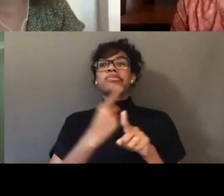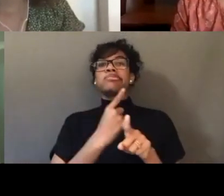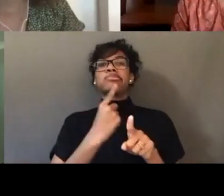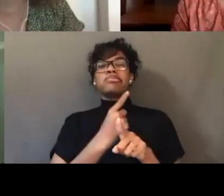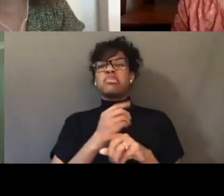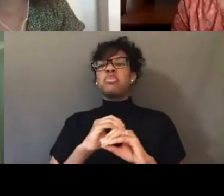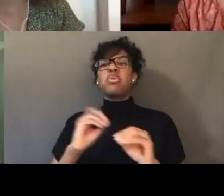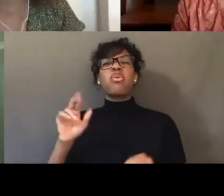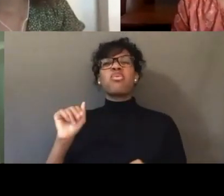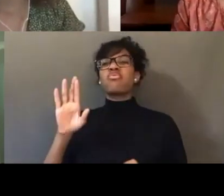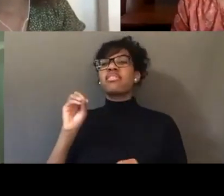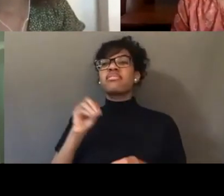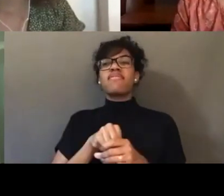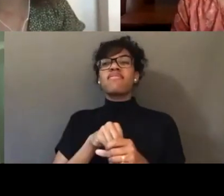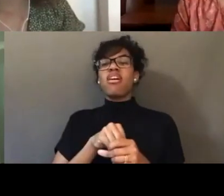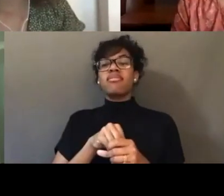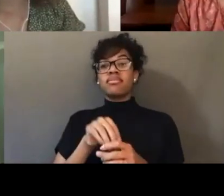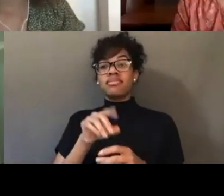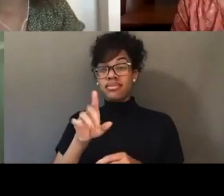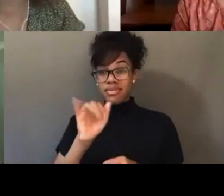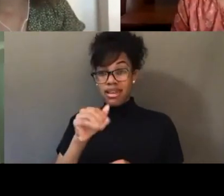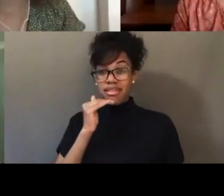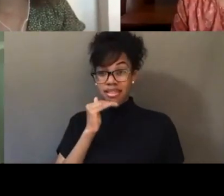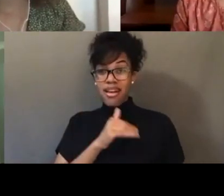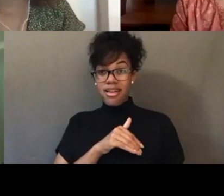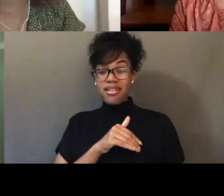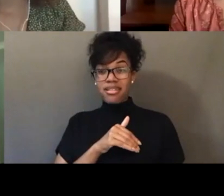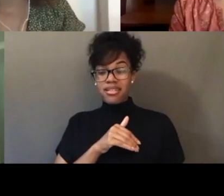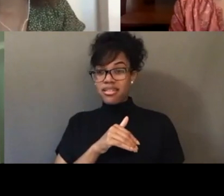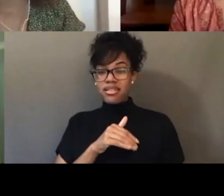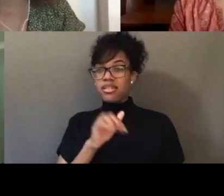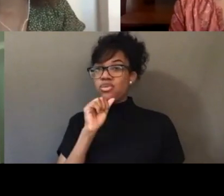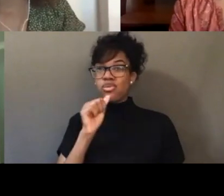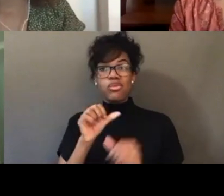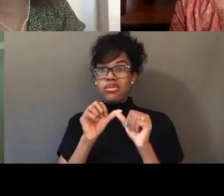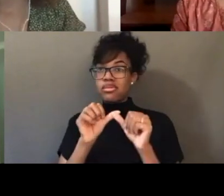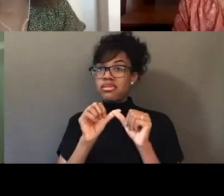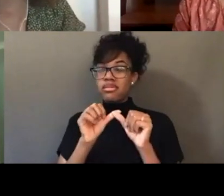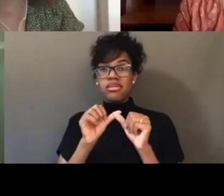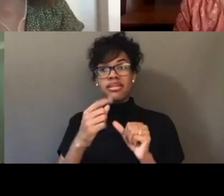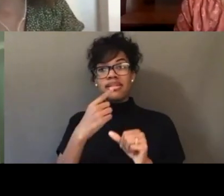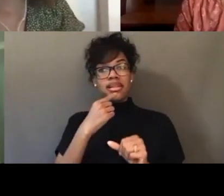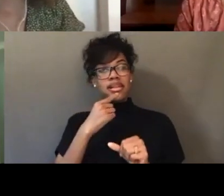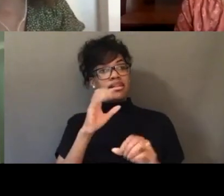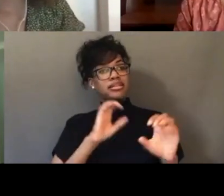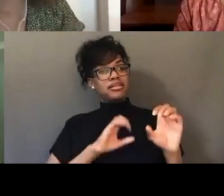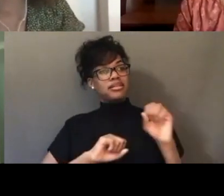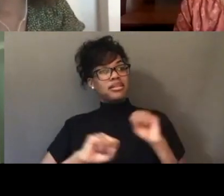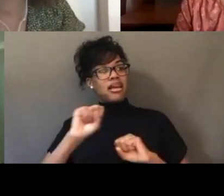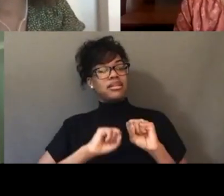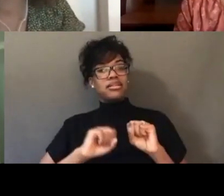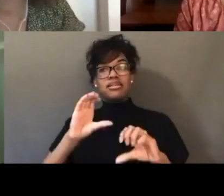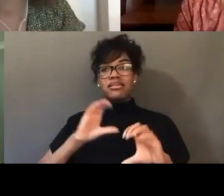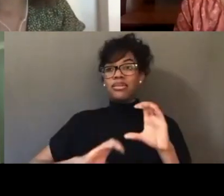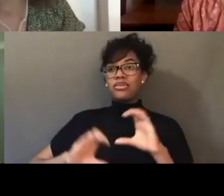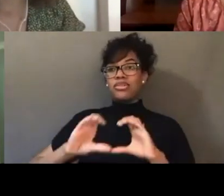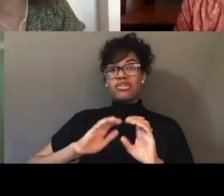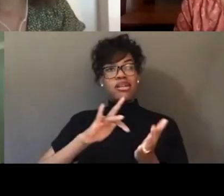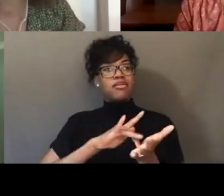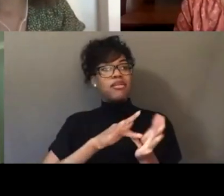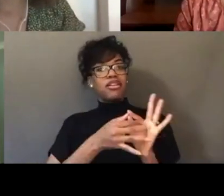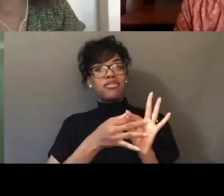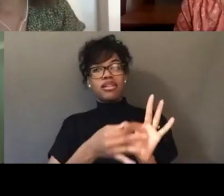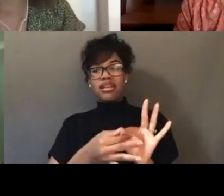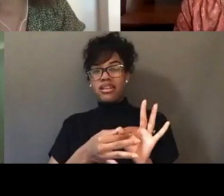in fact, an intentional lie to continue perpetuating the ways that injustice occurs in science related and medically